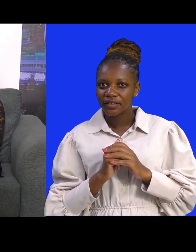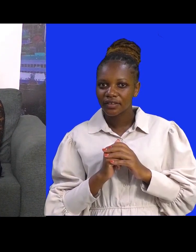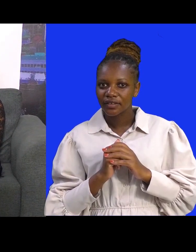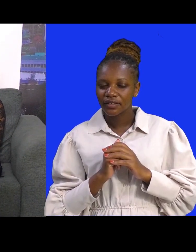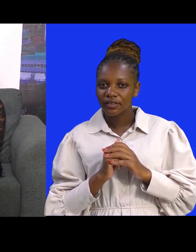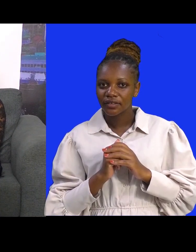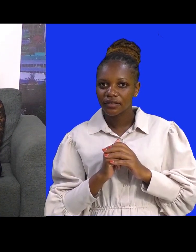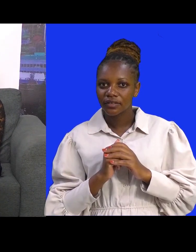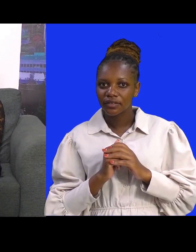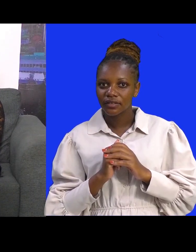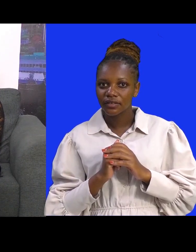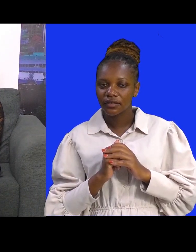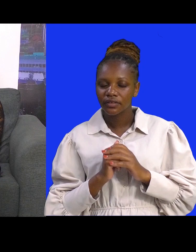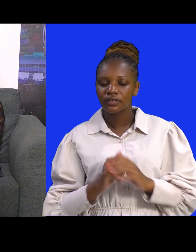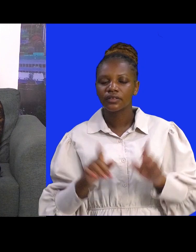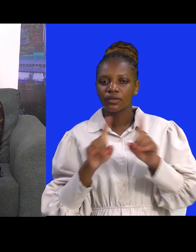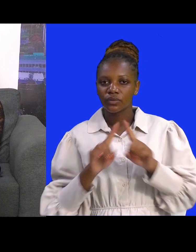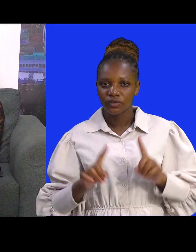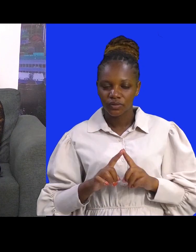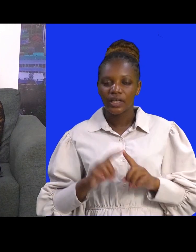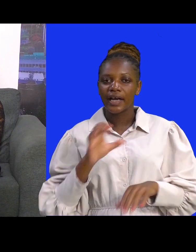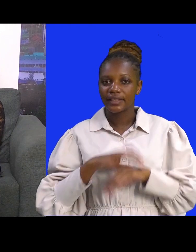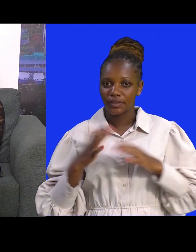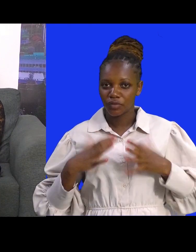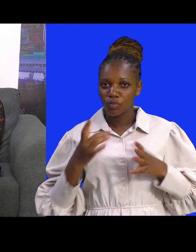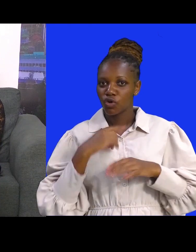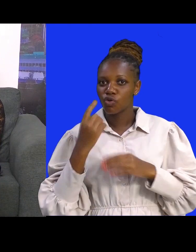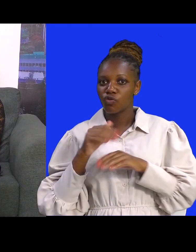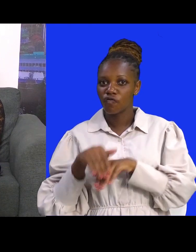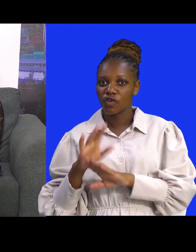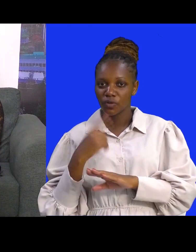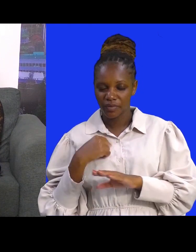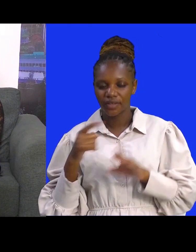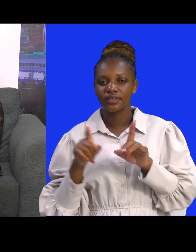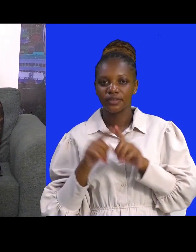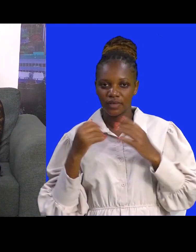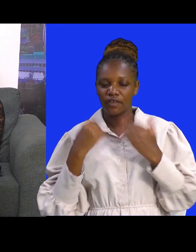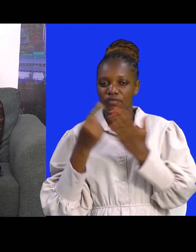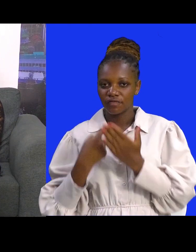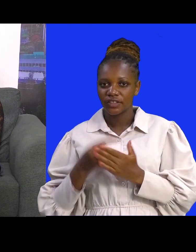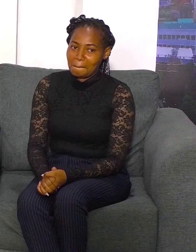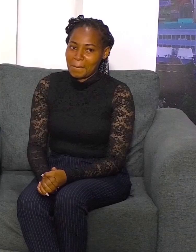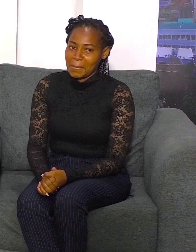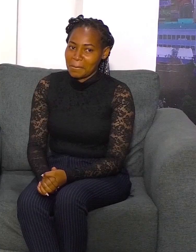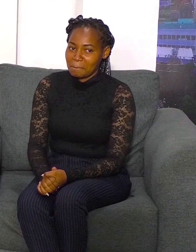be able to get a new audience that has been following me and have a conversation with them.